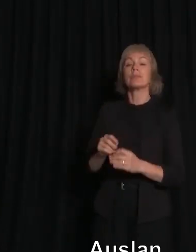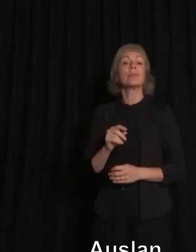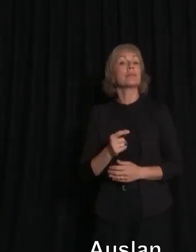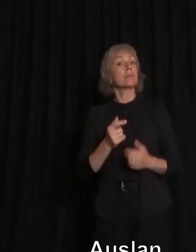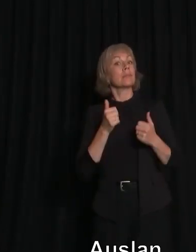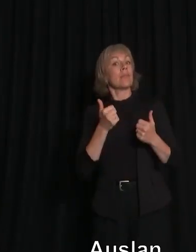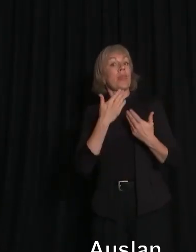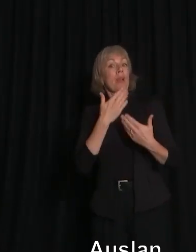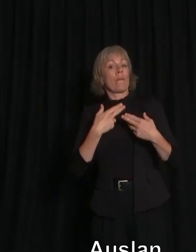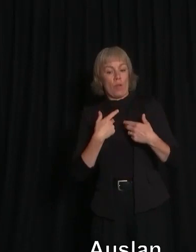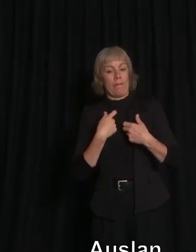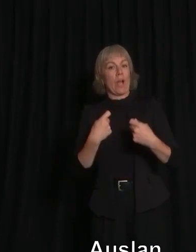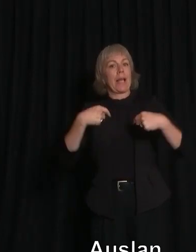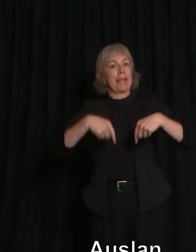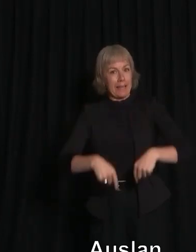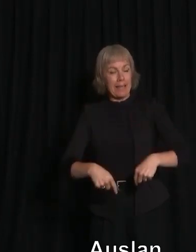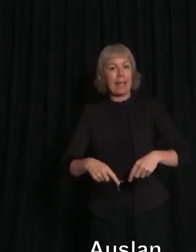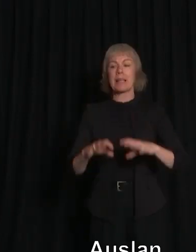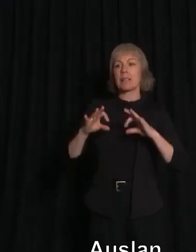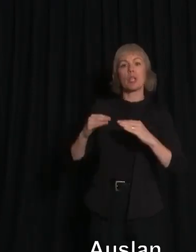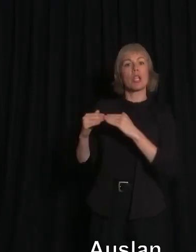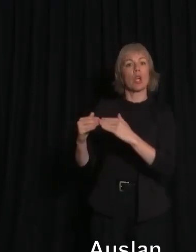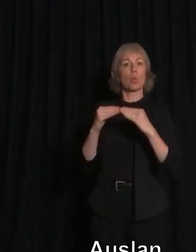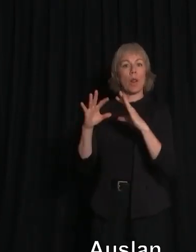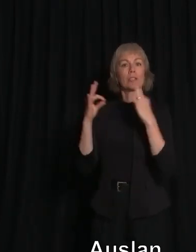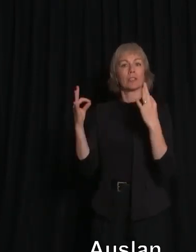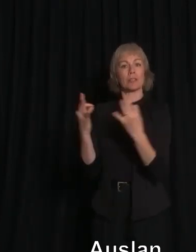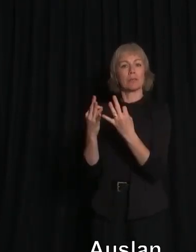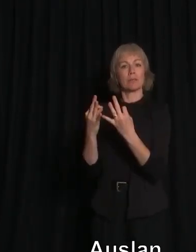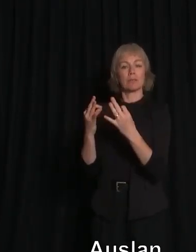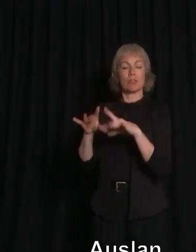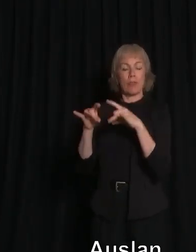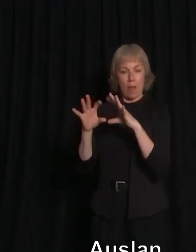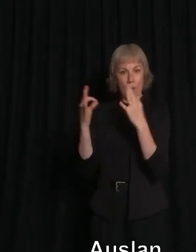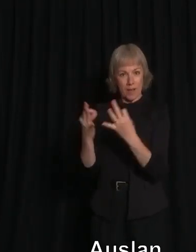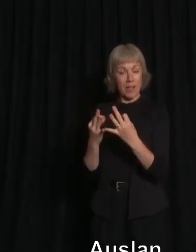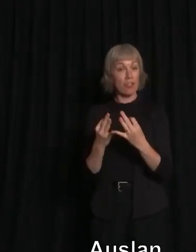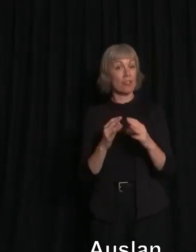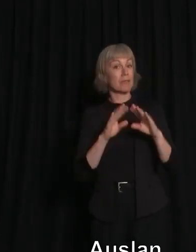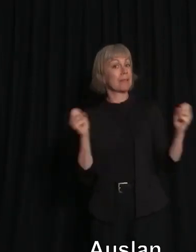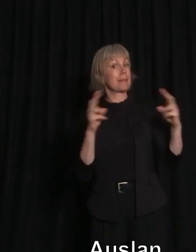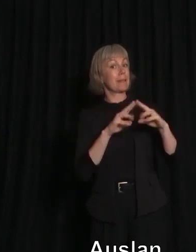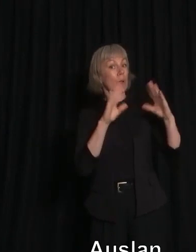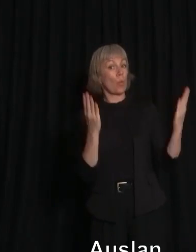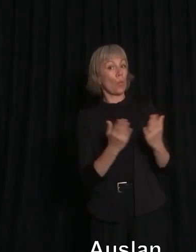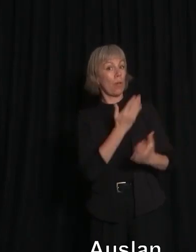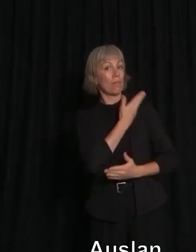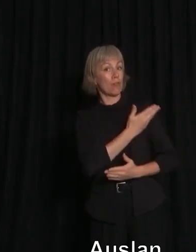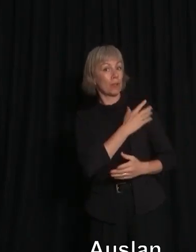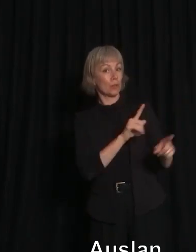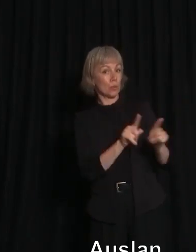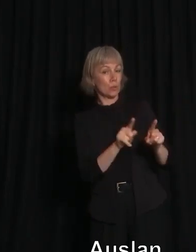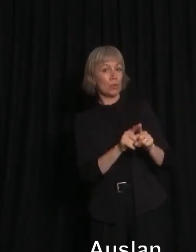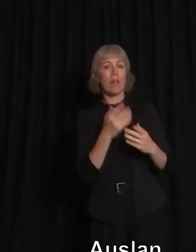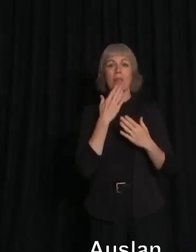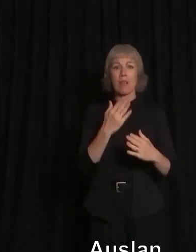you, particularly to Equality in Australia, to Sydney World Pride, for allowing the Latin American perspective